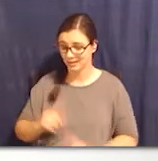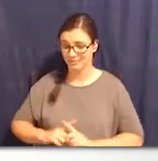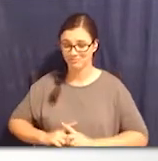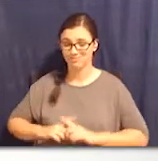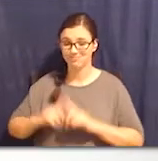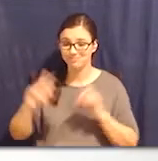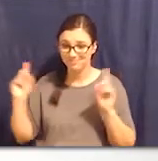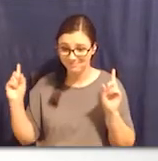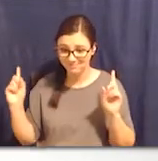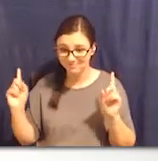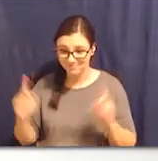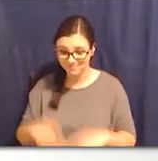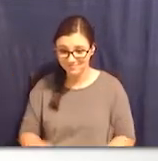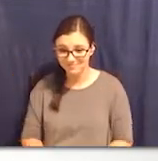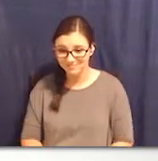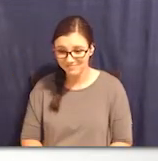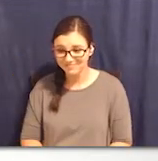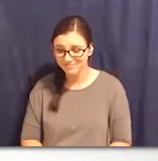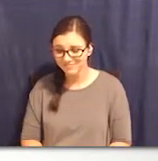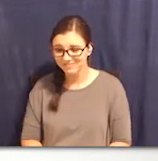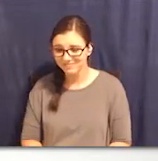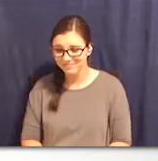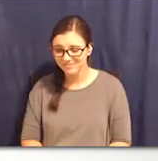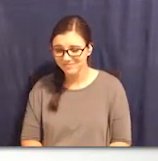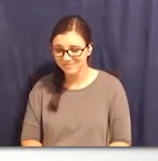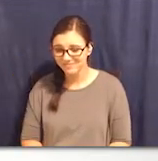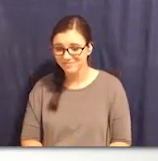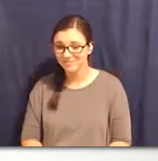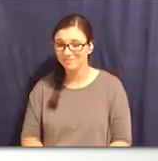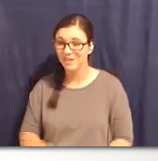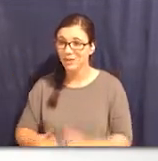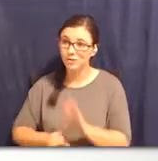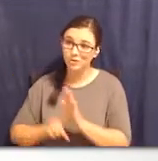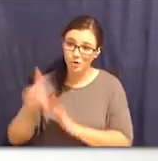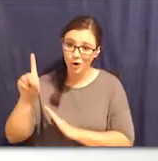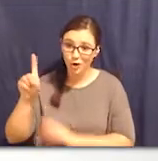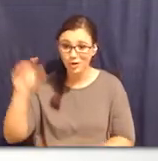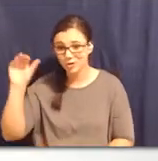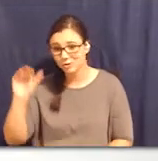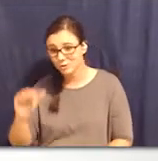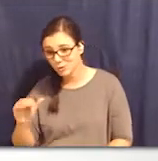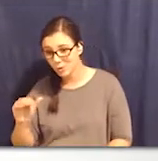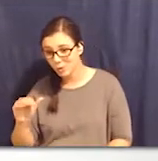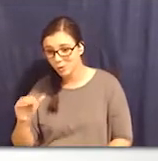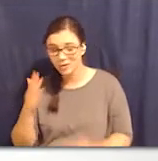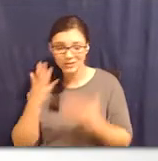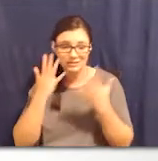different, you and I?